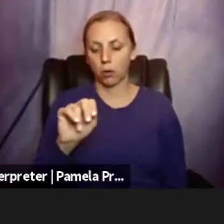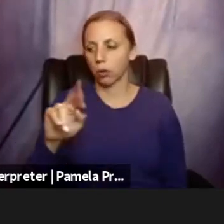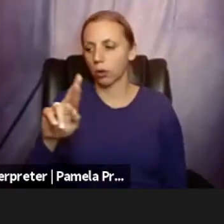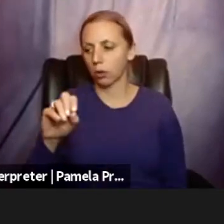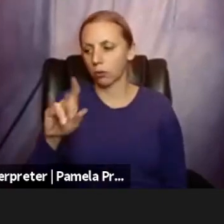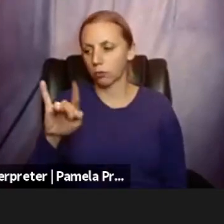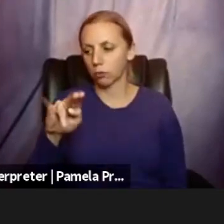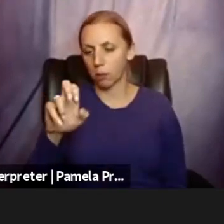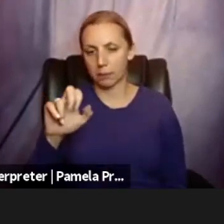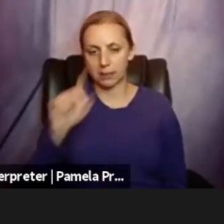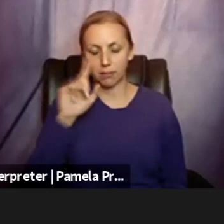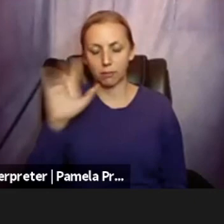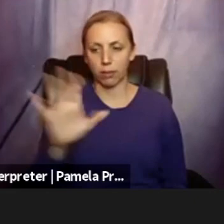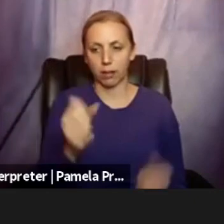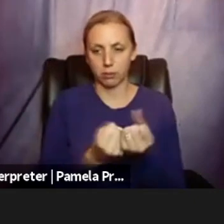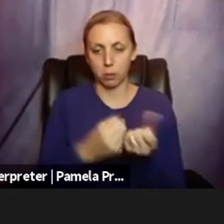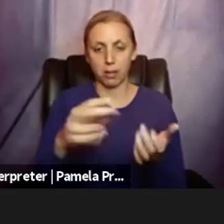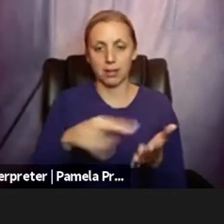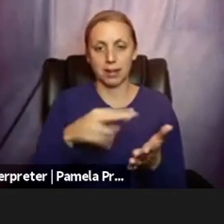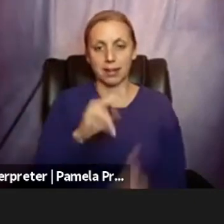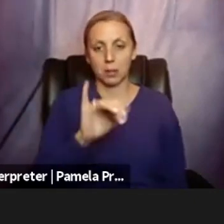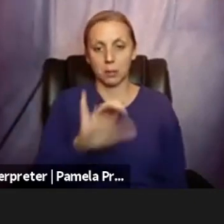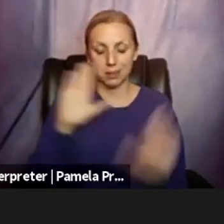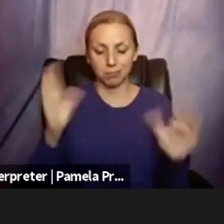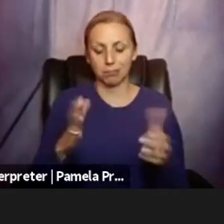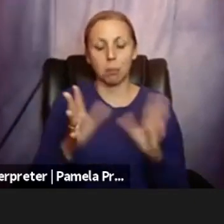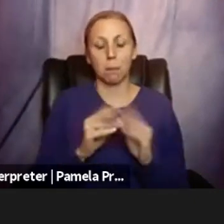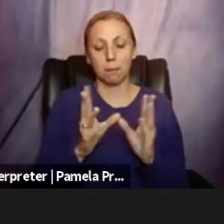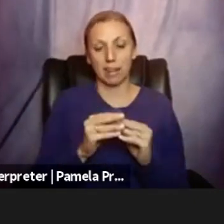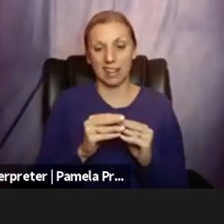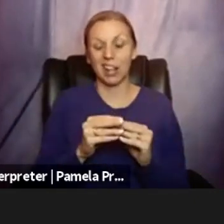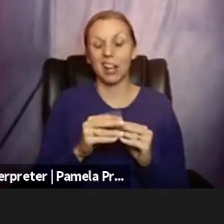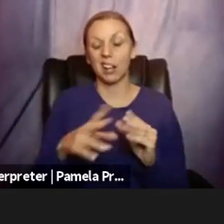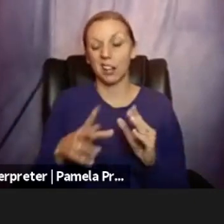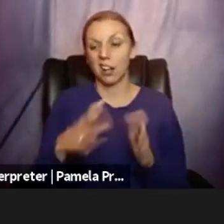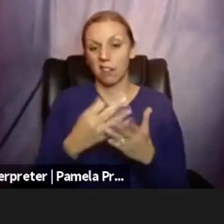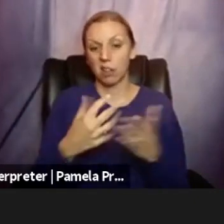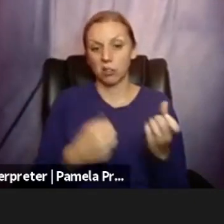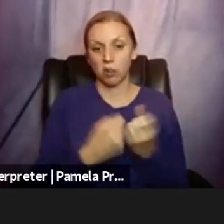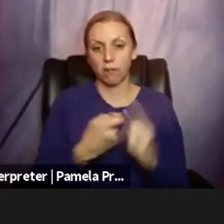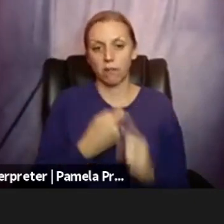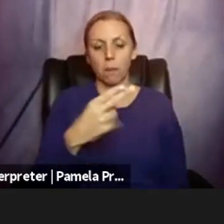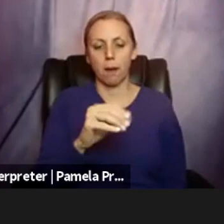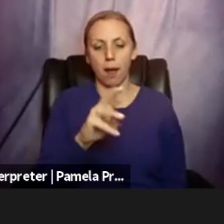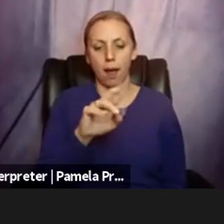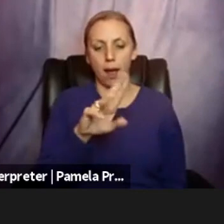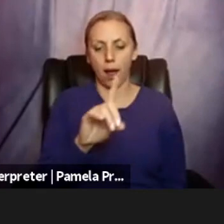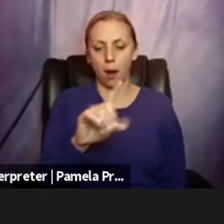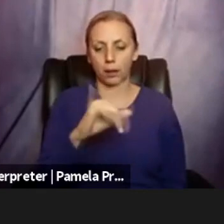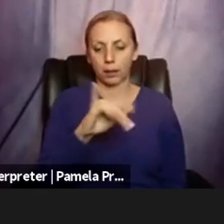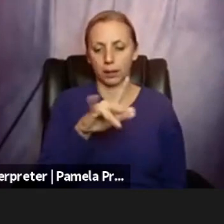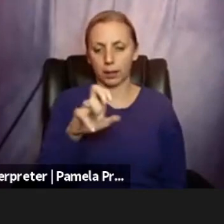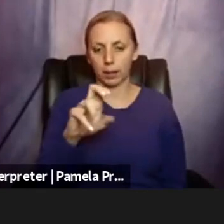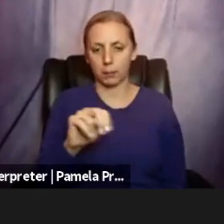Dance NYC convening is made possible in part by support from the Howard Gilman Foundation and the Mertz